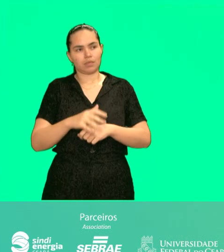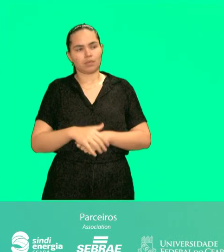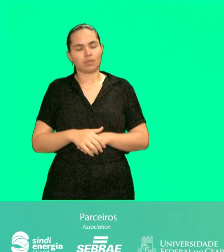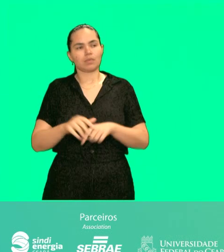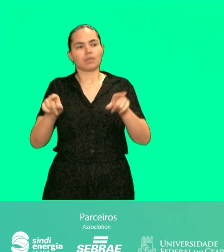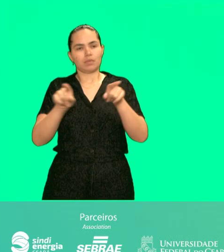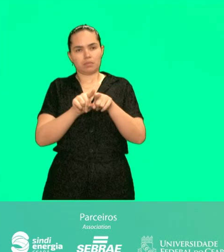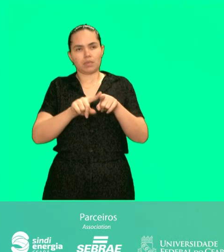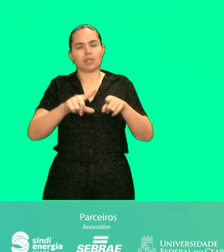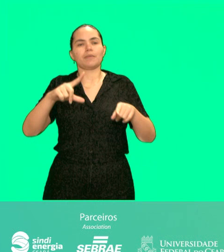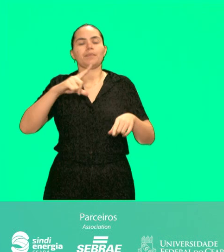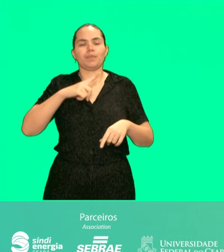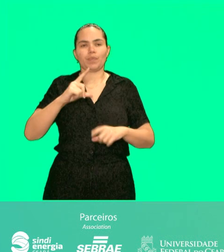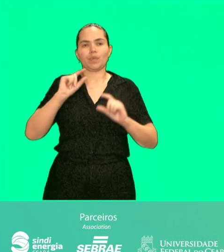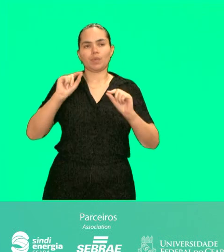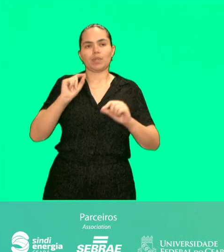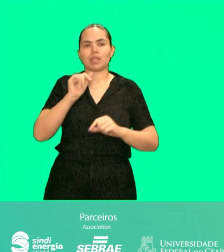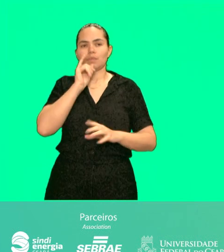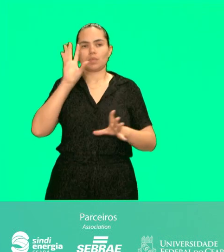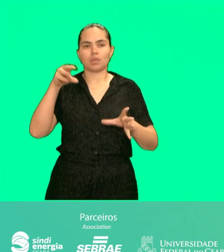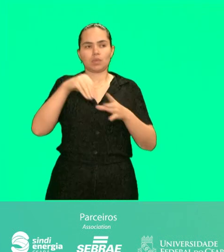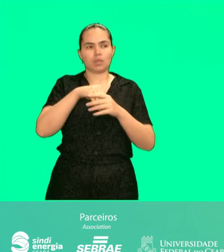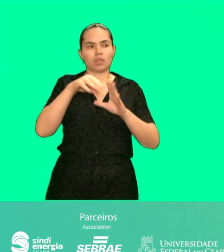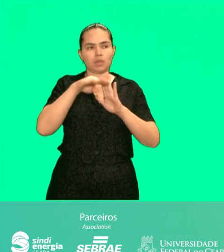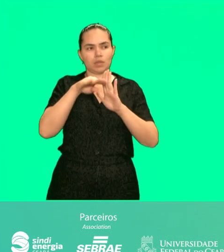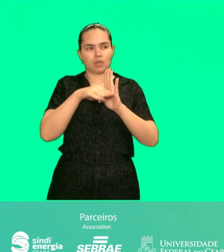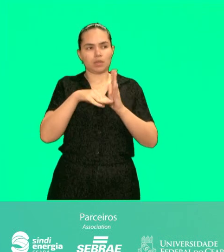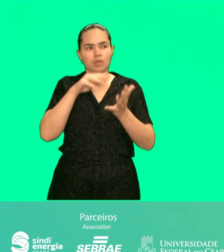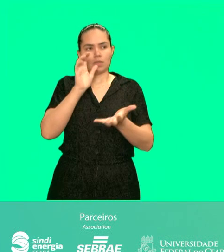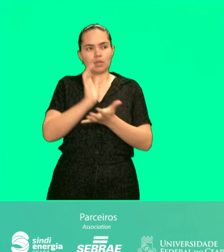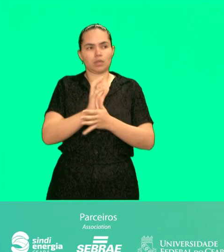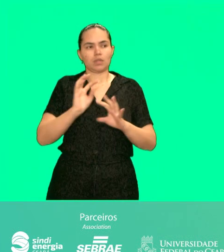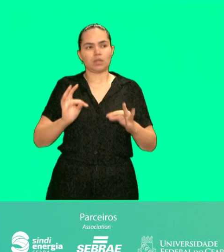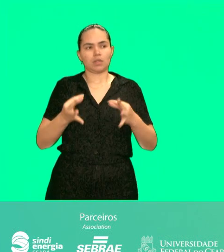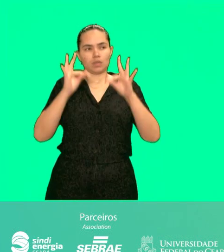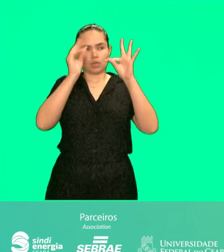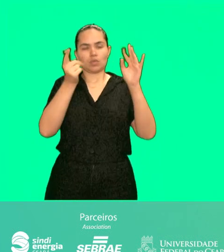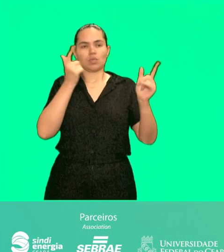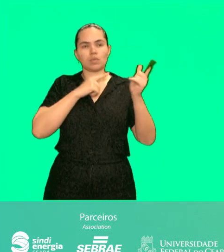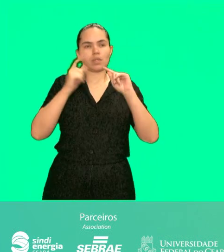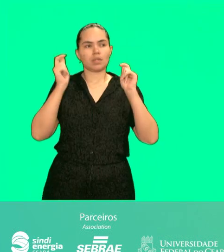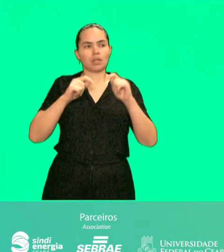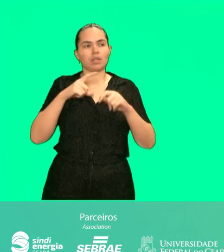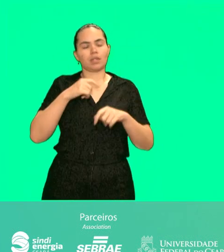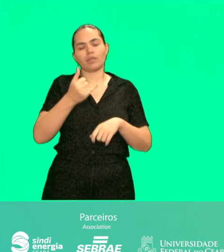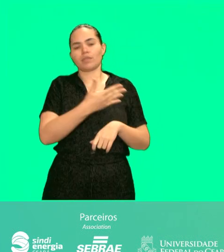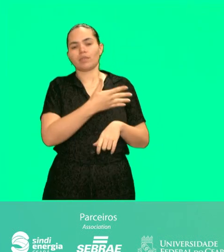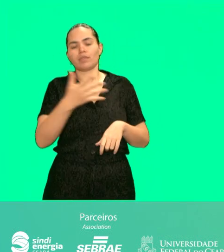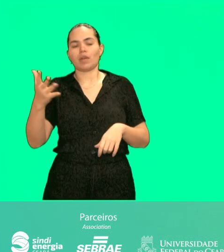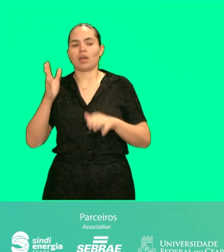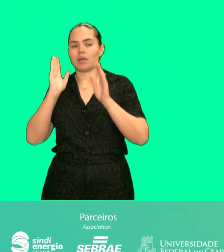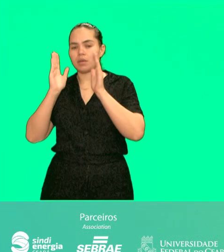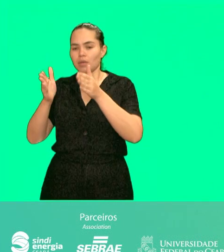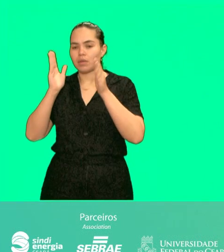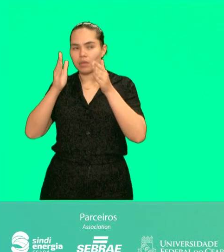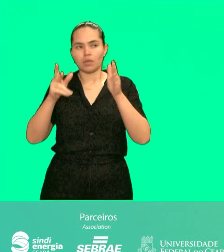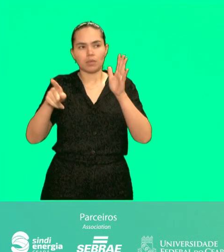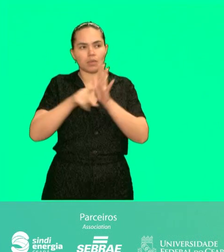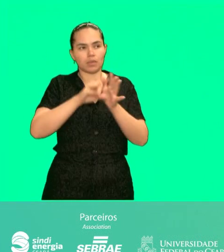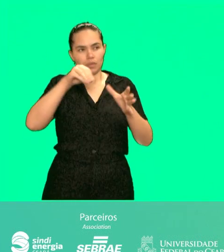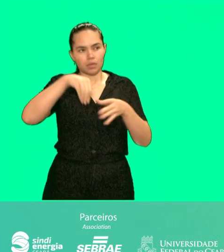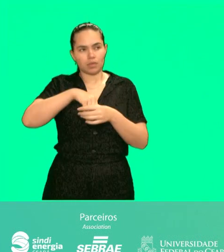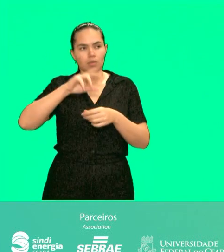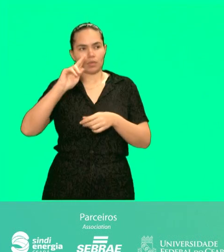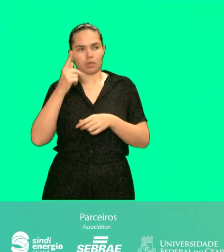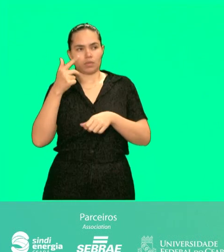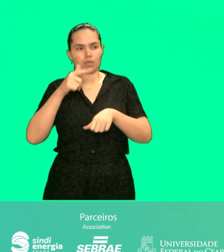também just temos to aí wrapping up dentro here, da ThyssenKrupp, we have inside desenvolvimos ThyssenKrupp the competências para technologies and várias competencies aplicações downstream do hidrogênio, for